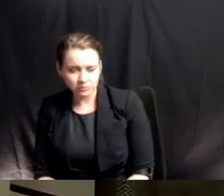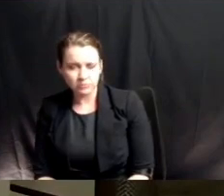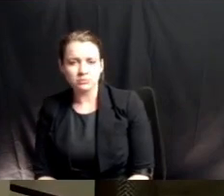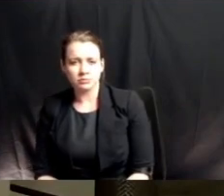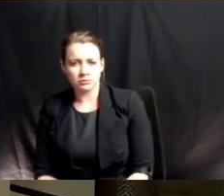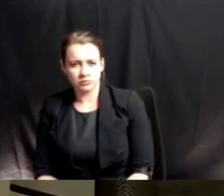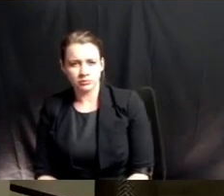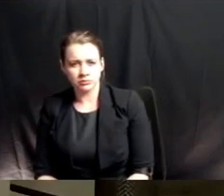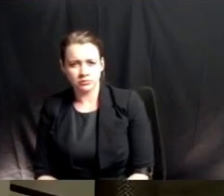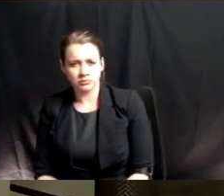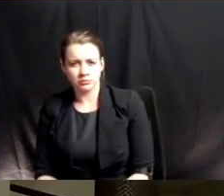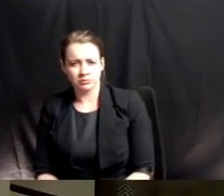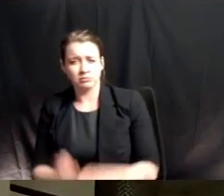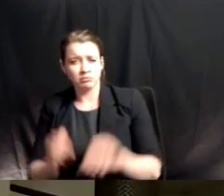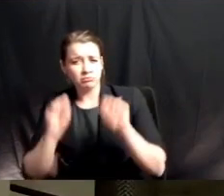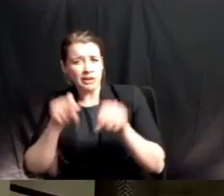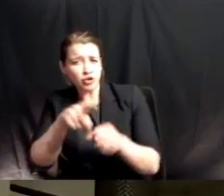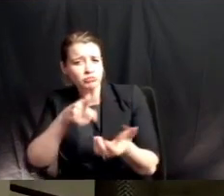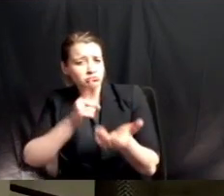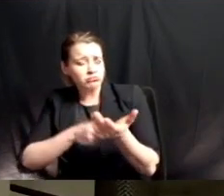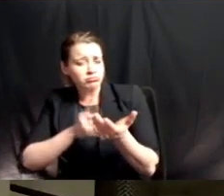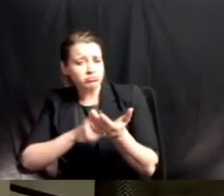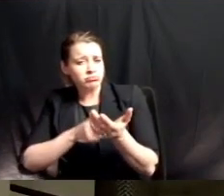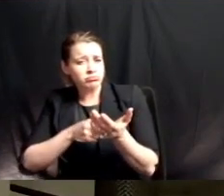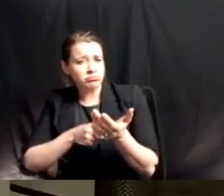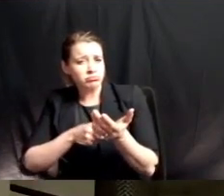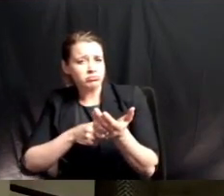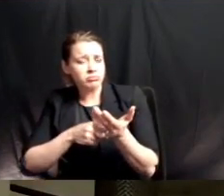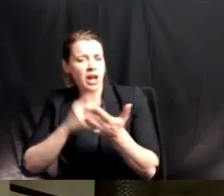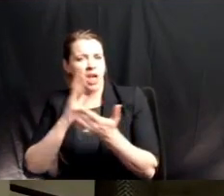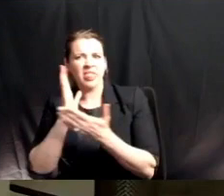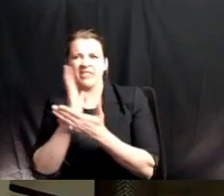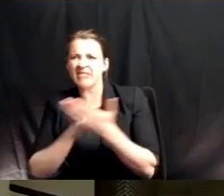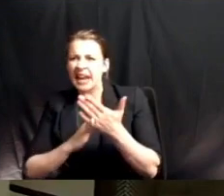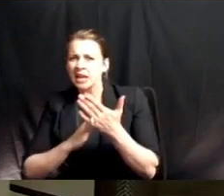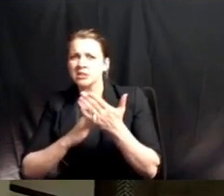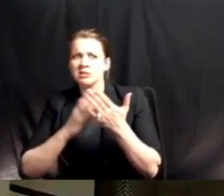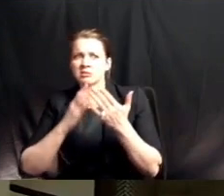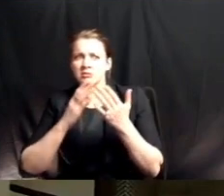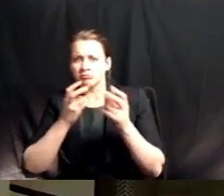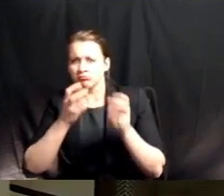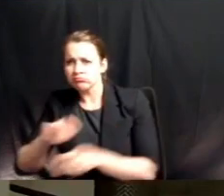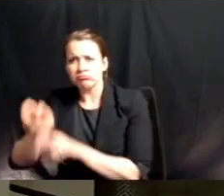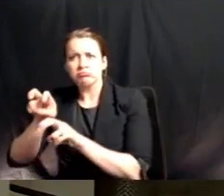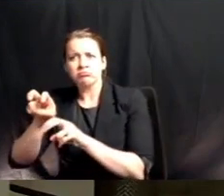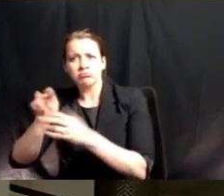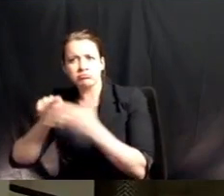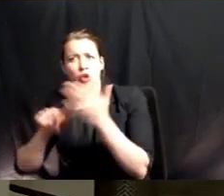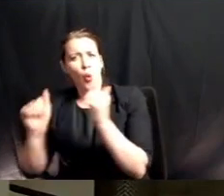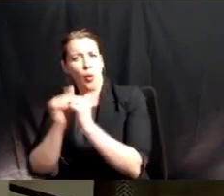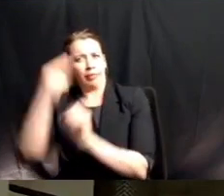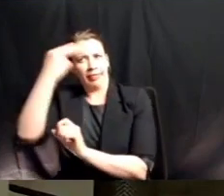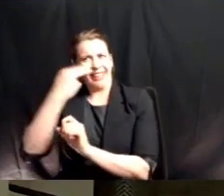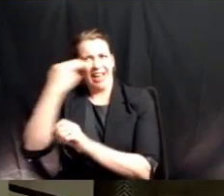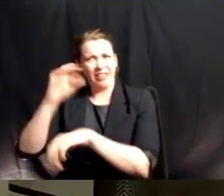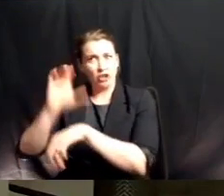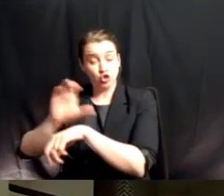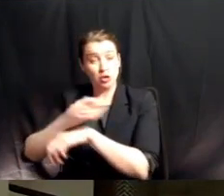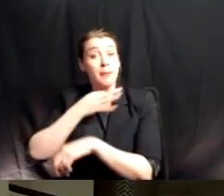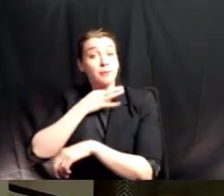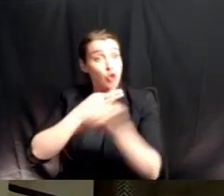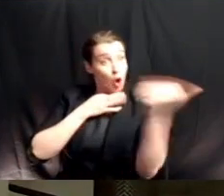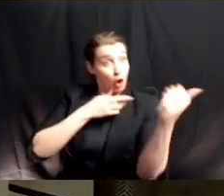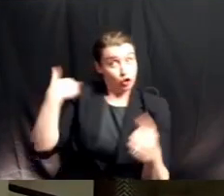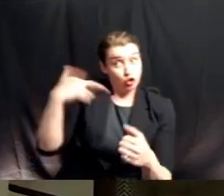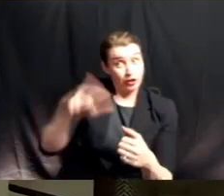phased-in reopening plan your office has reached with the Catholic Church? Have any other denominations reached out to craft similar plans? Well,